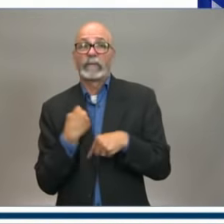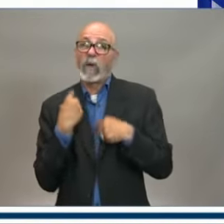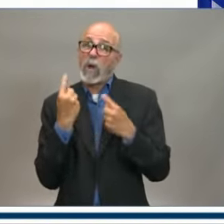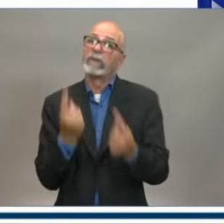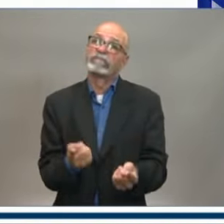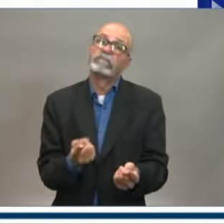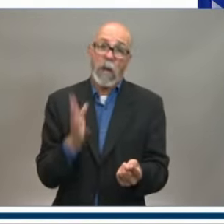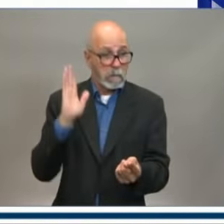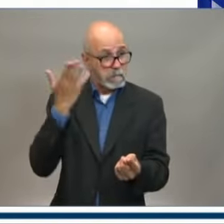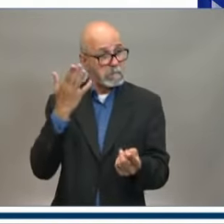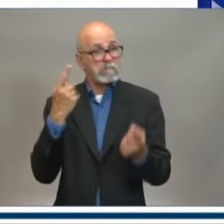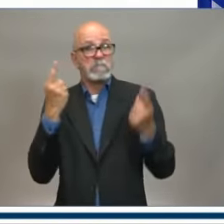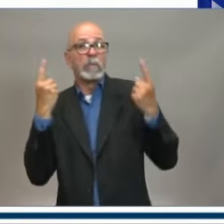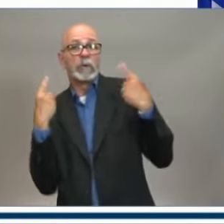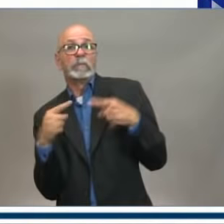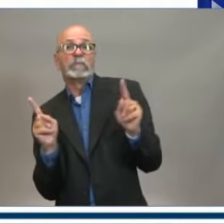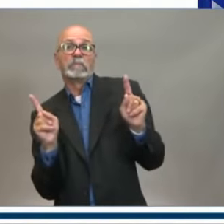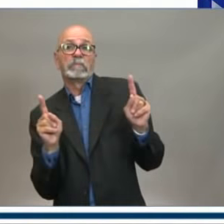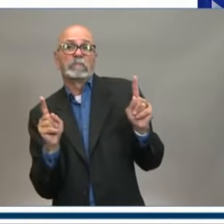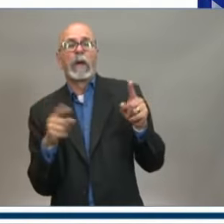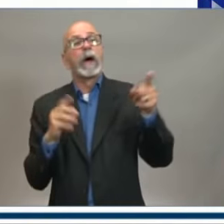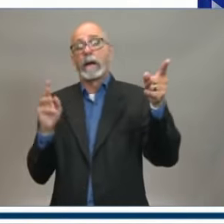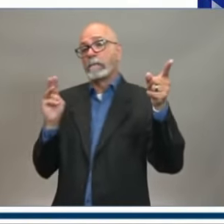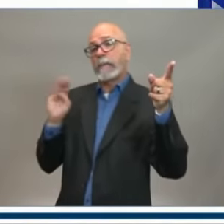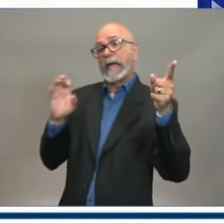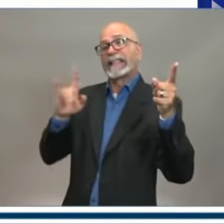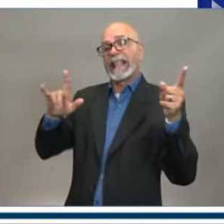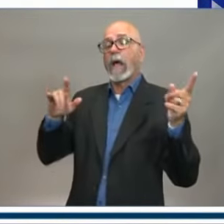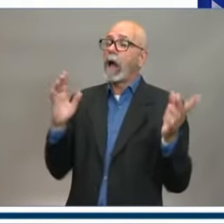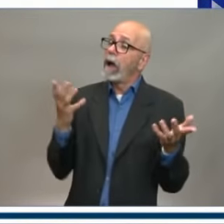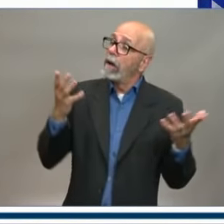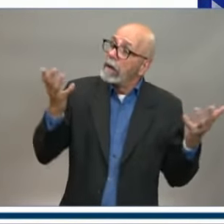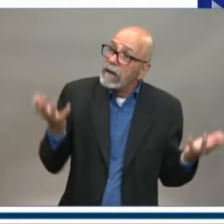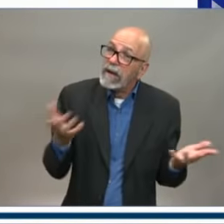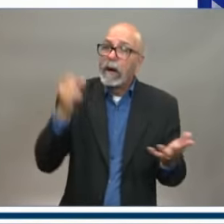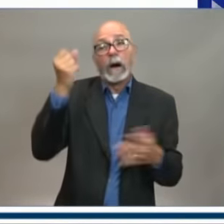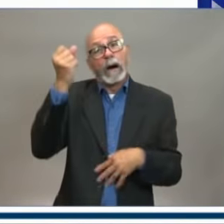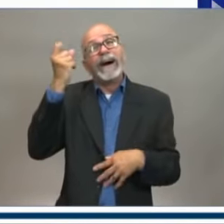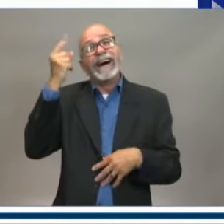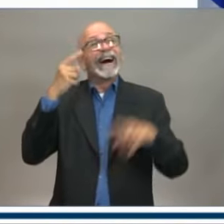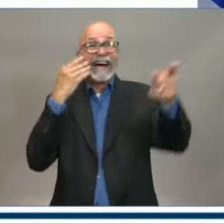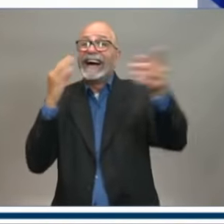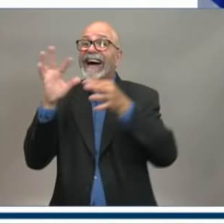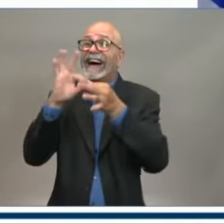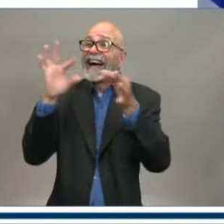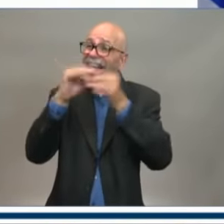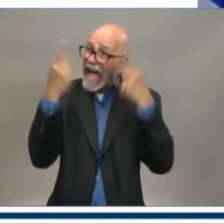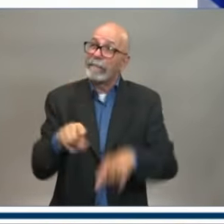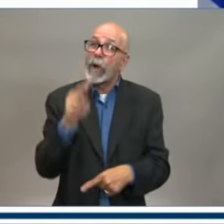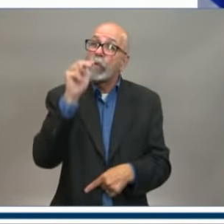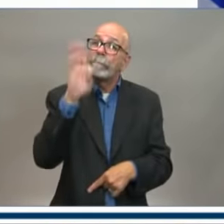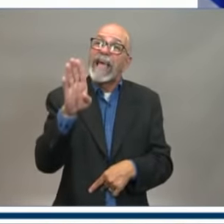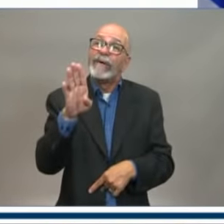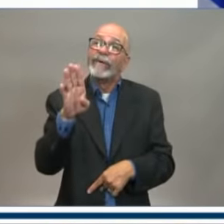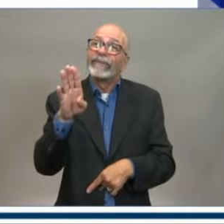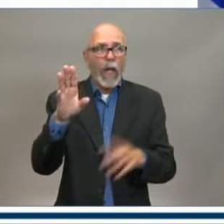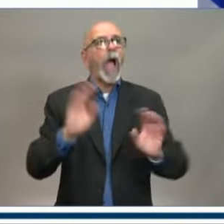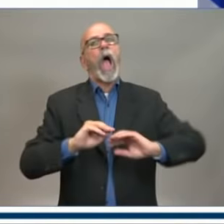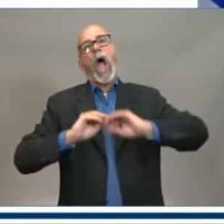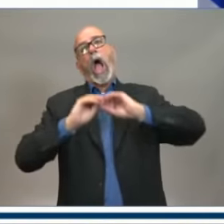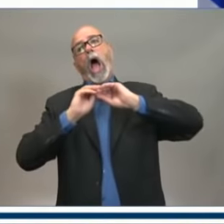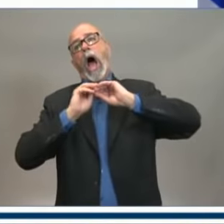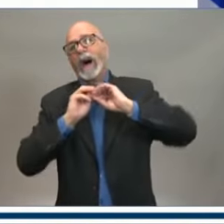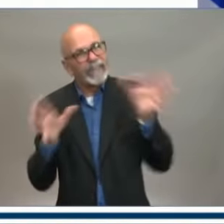you highlight demonstrate why we need to follow public health advice. Clearly in New Brunswick, someone went back into very high-populated